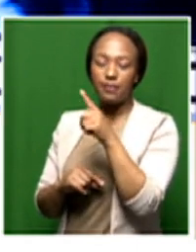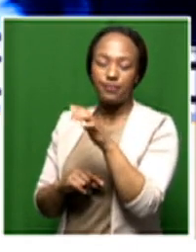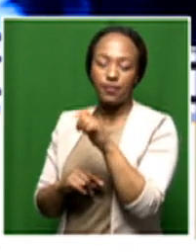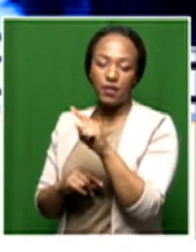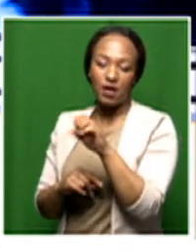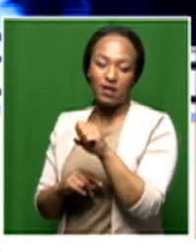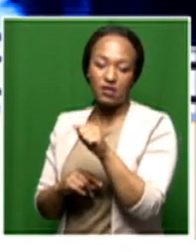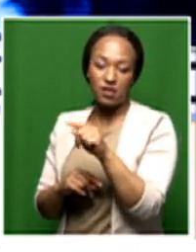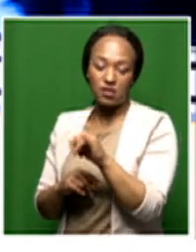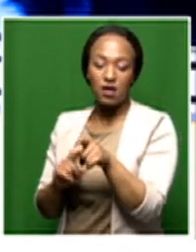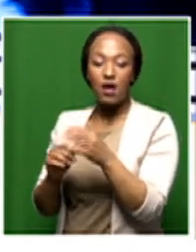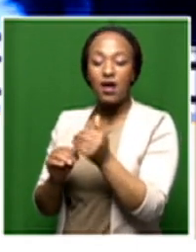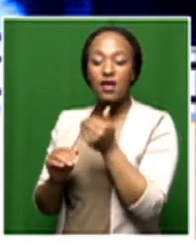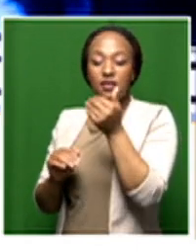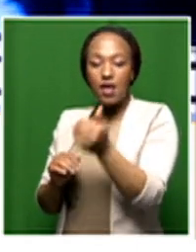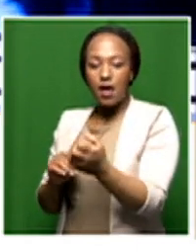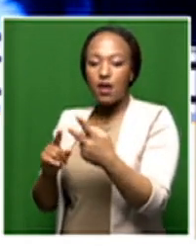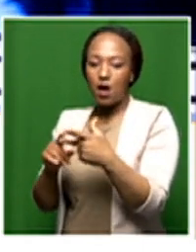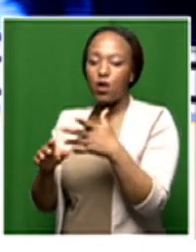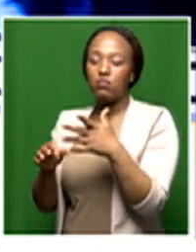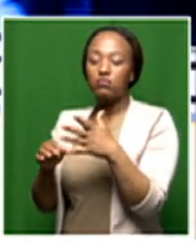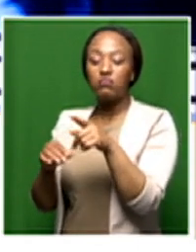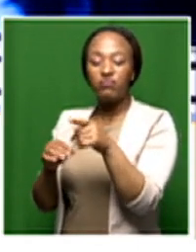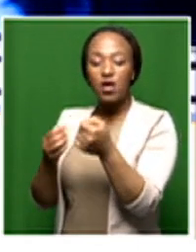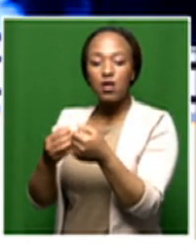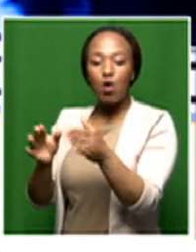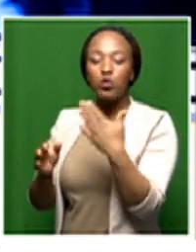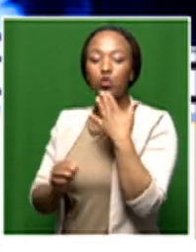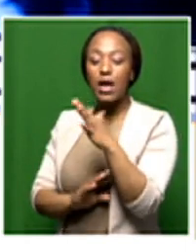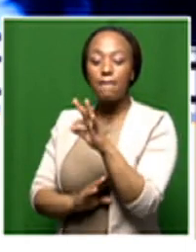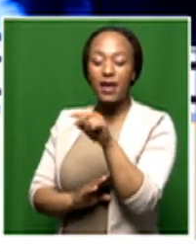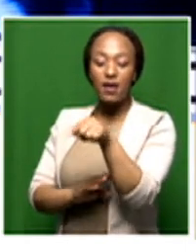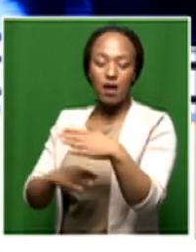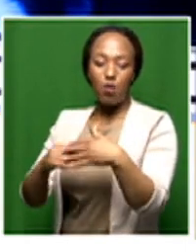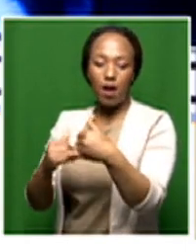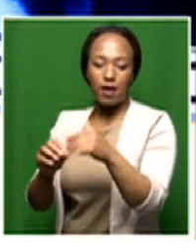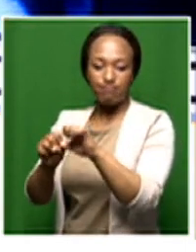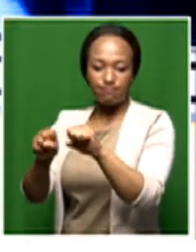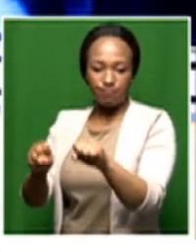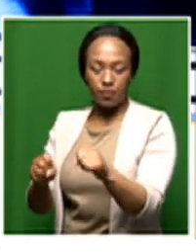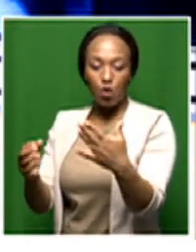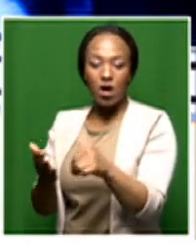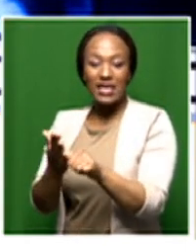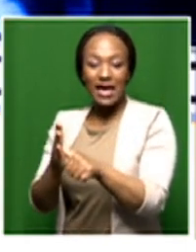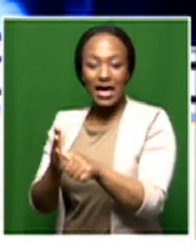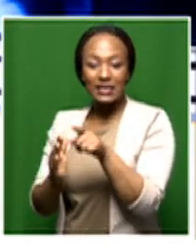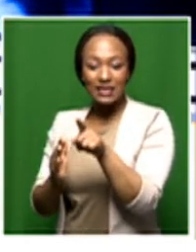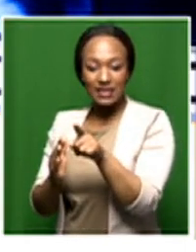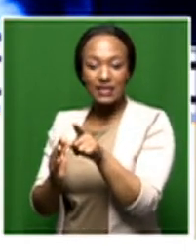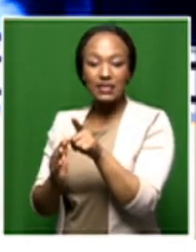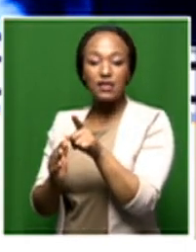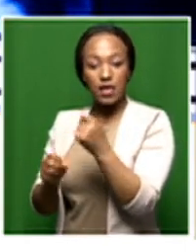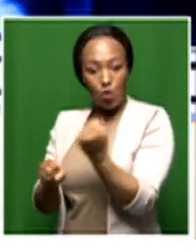want to talk about the new launch on Monday of that online system for the grant segments that do seem